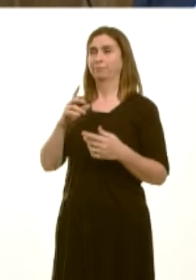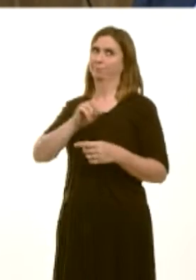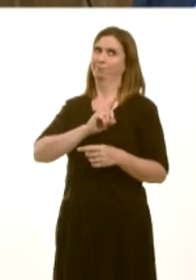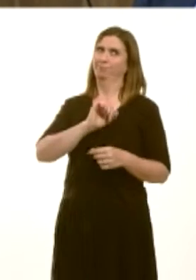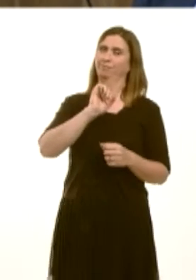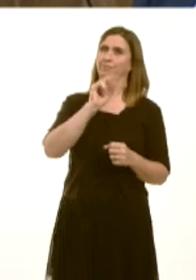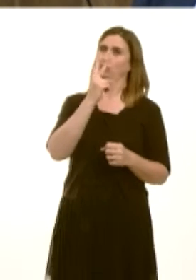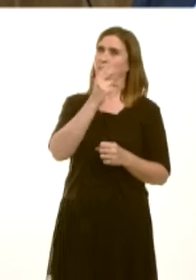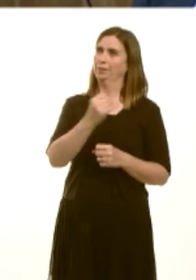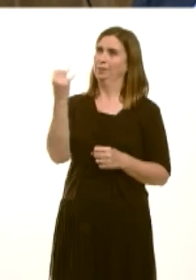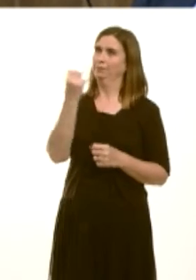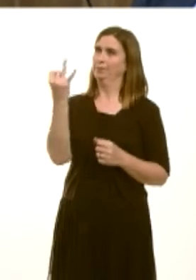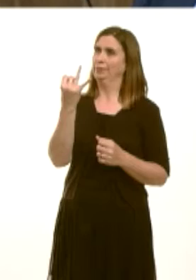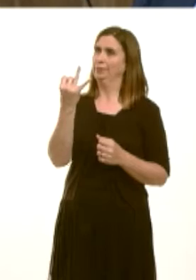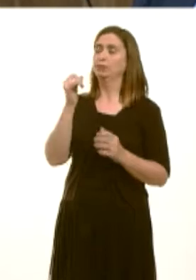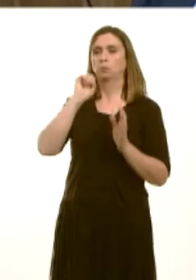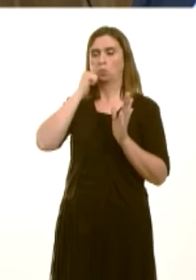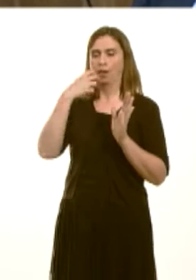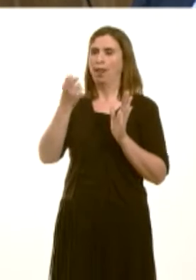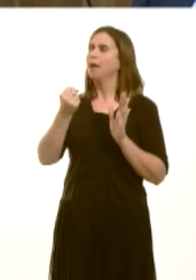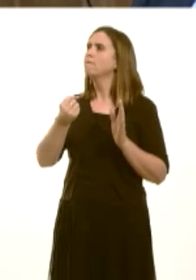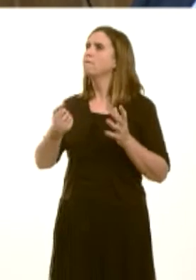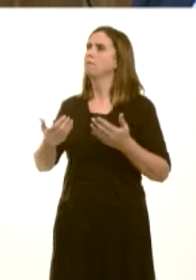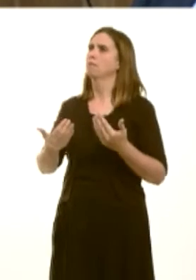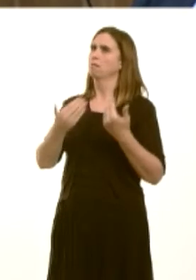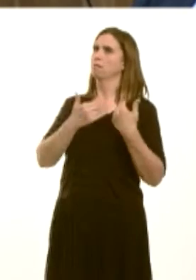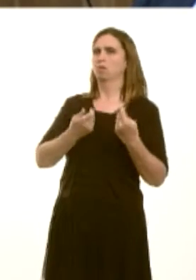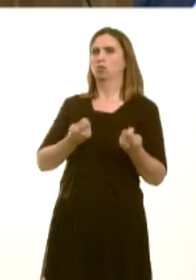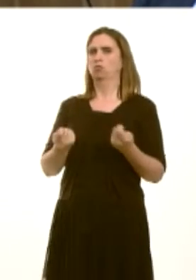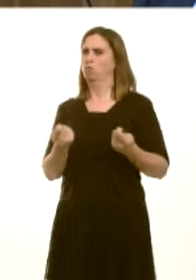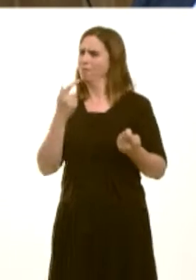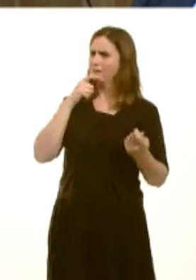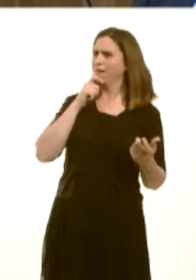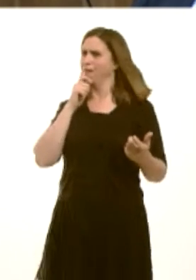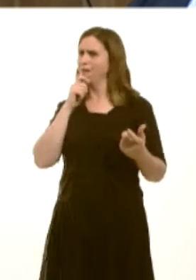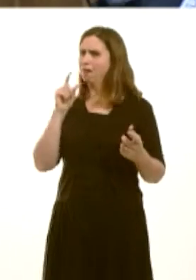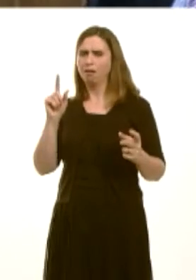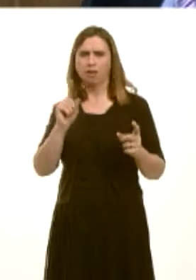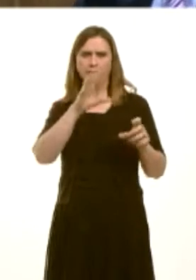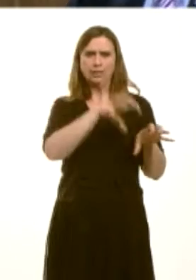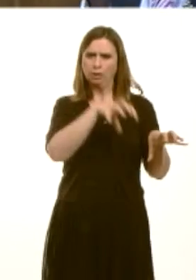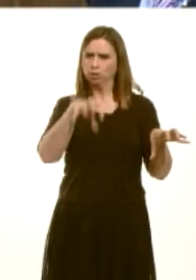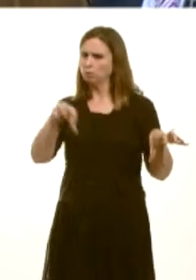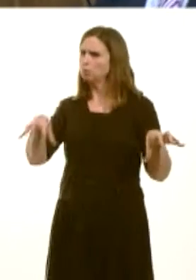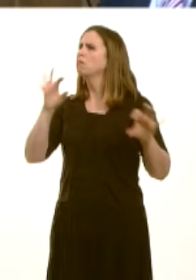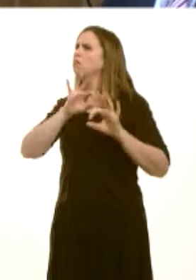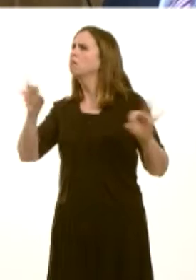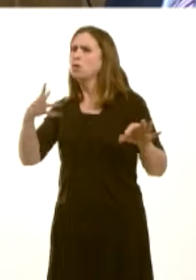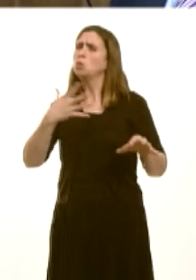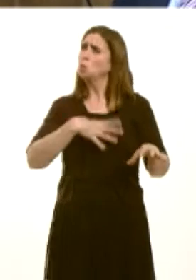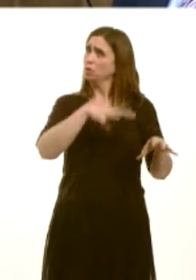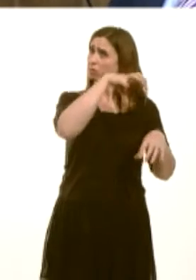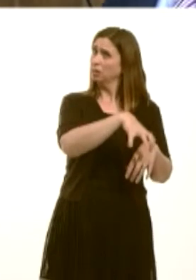in 2017, when we will have more control over what kind of service and what kind of stations the people of Wales will wish to